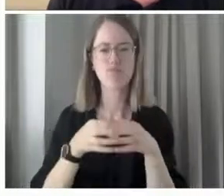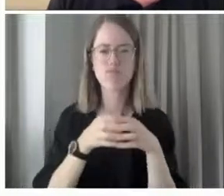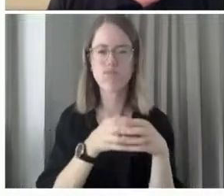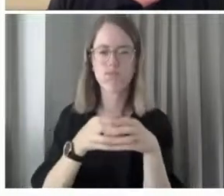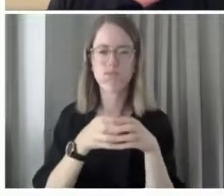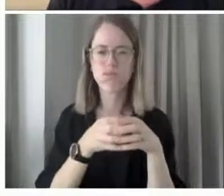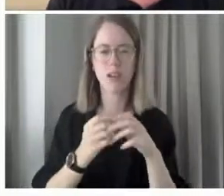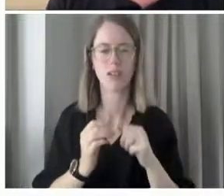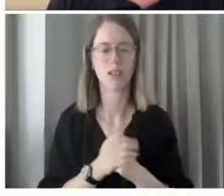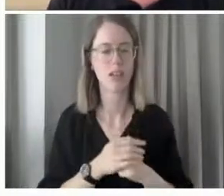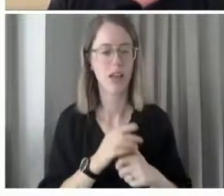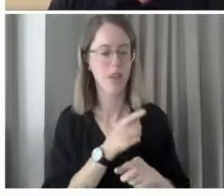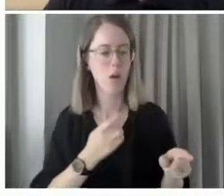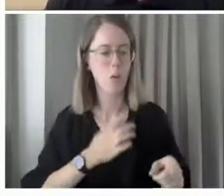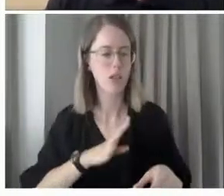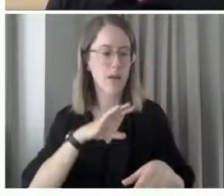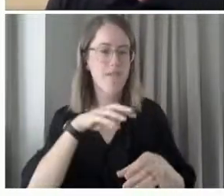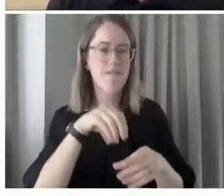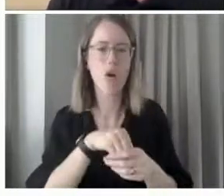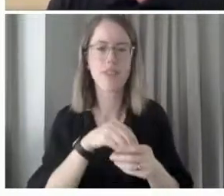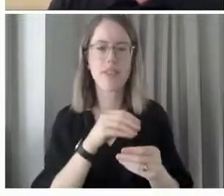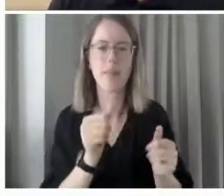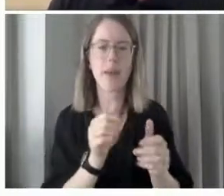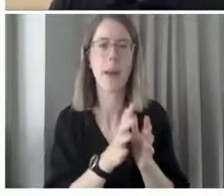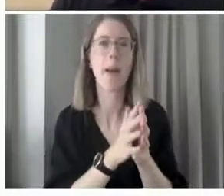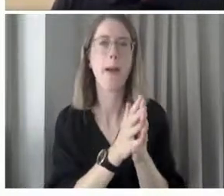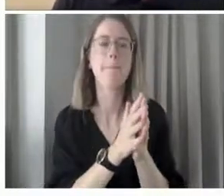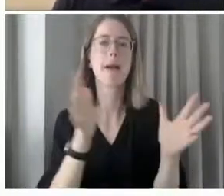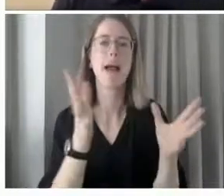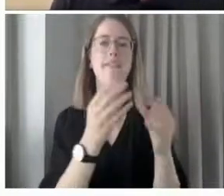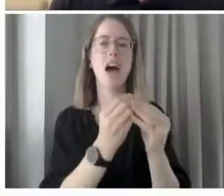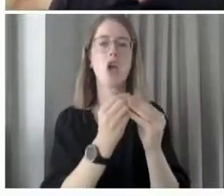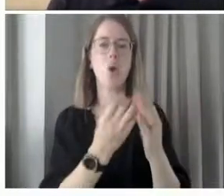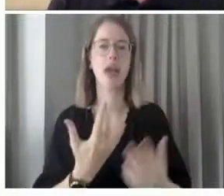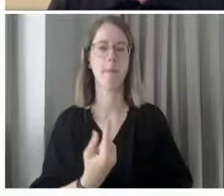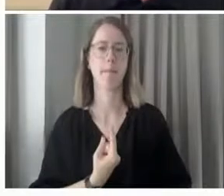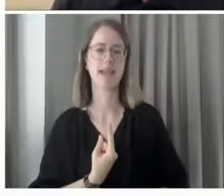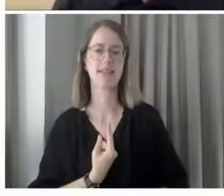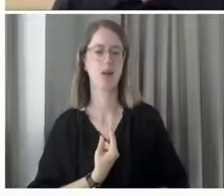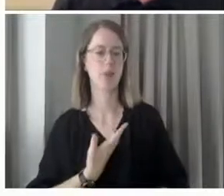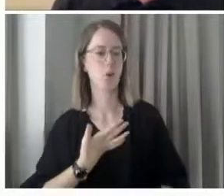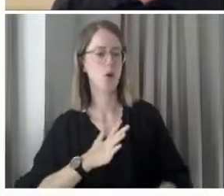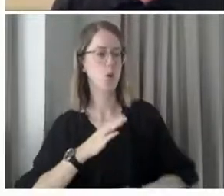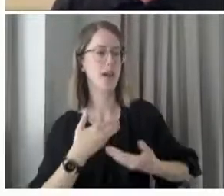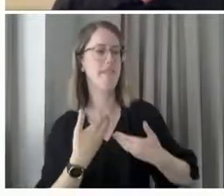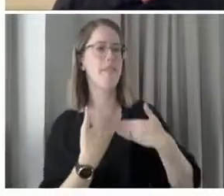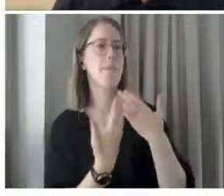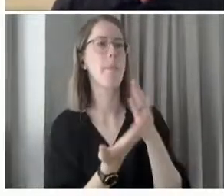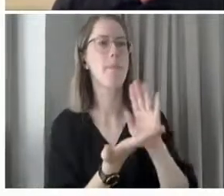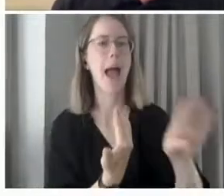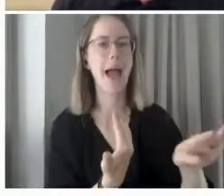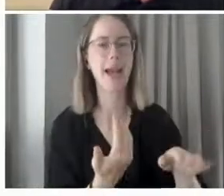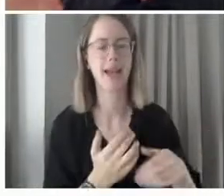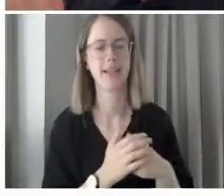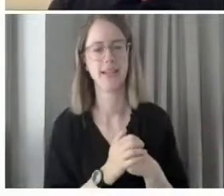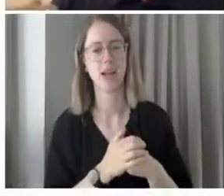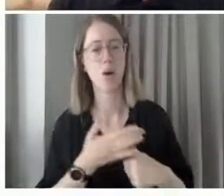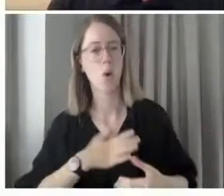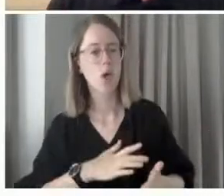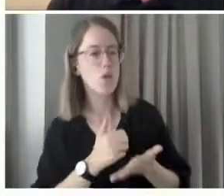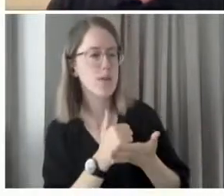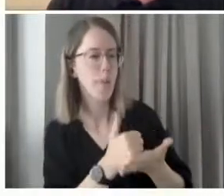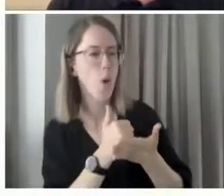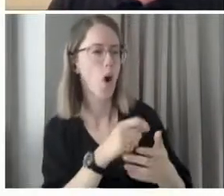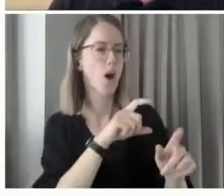They want to be part of something bigger than themselves, and they want to give something back. They are hardwired to support